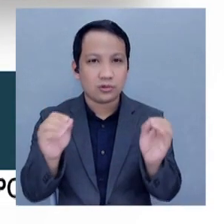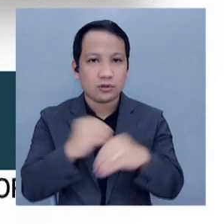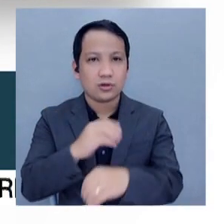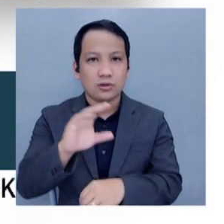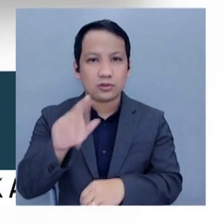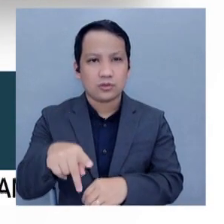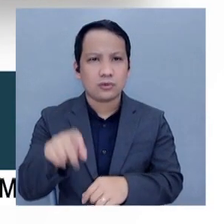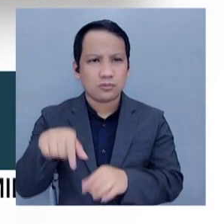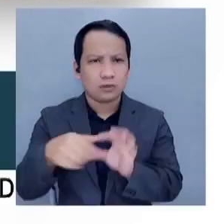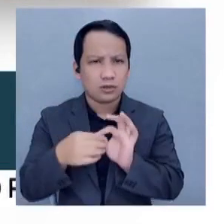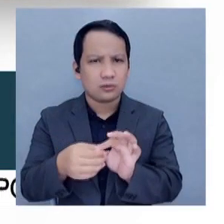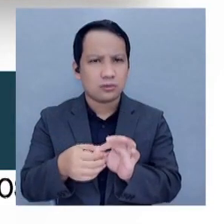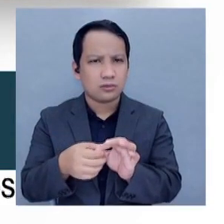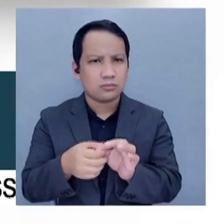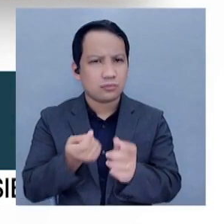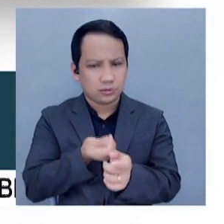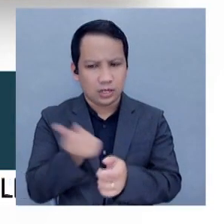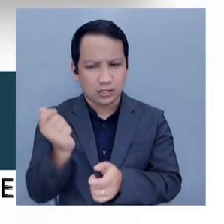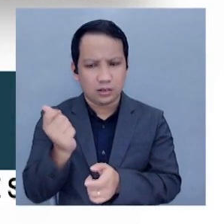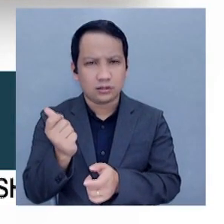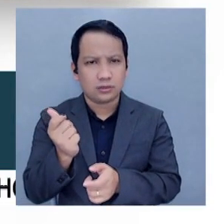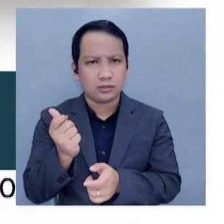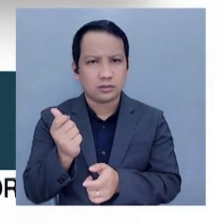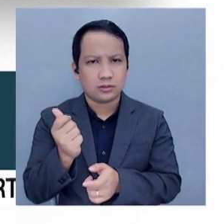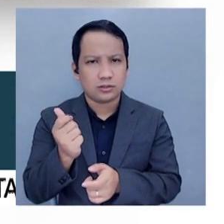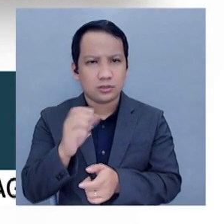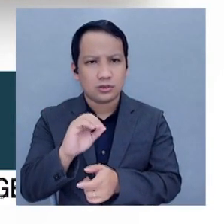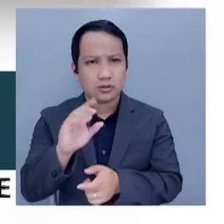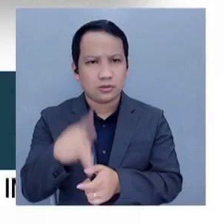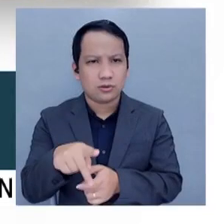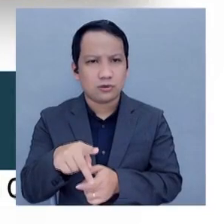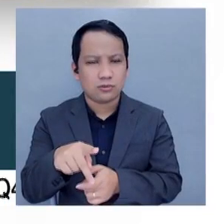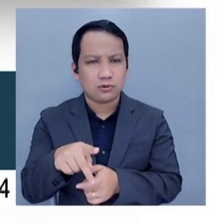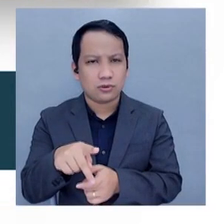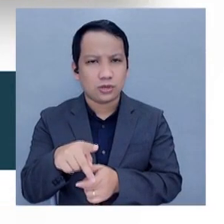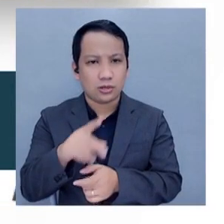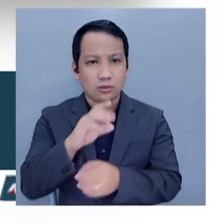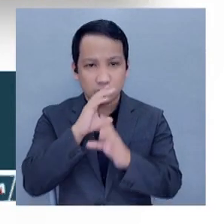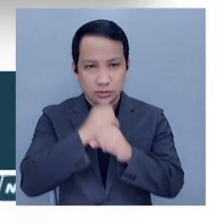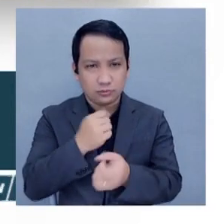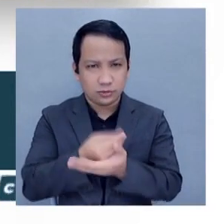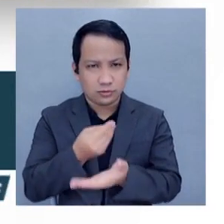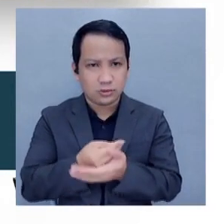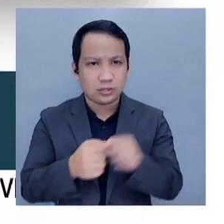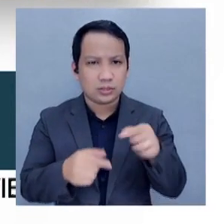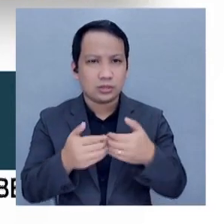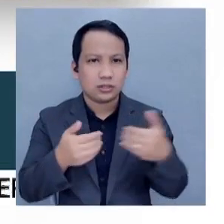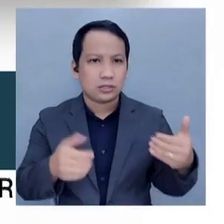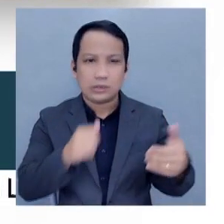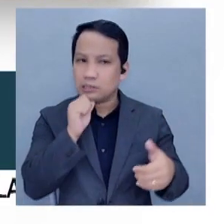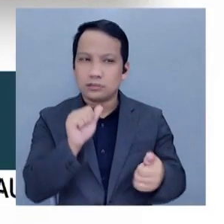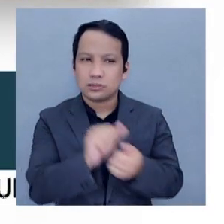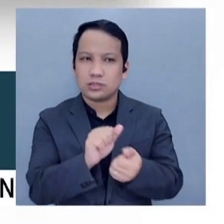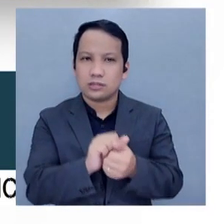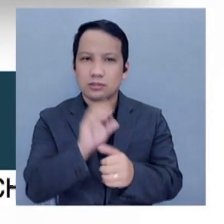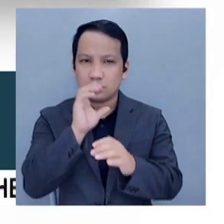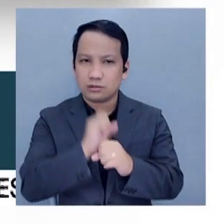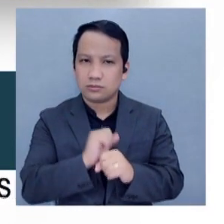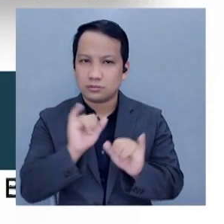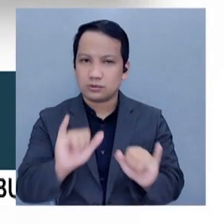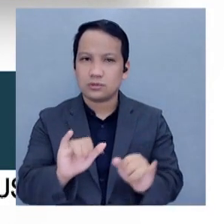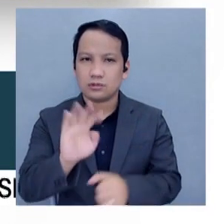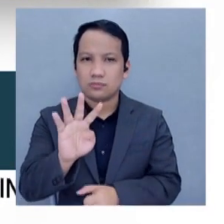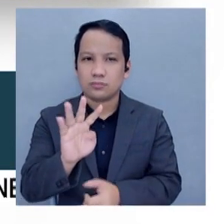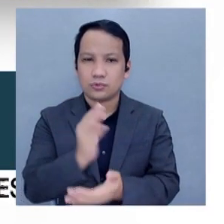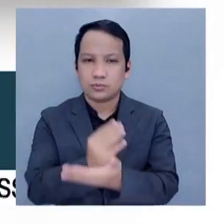be stripped of secret funds. President Marcos's office was spared by Congress as it still retains over 4 billion pesos